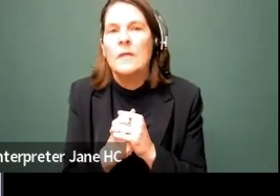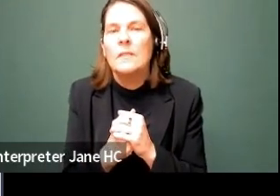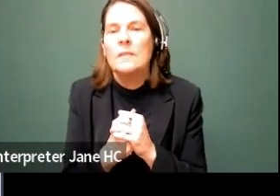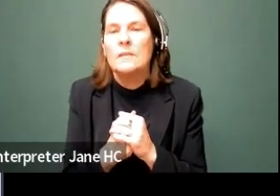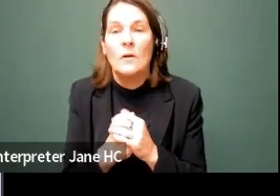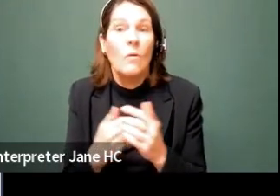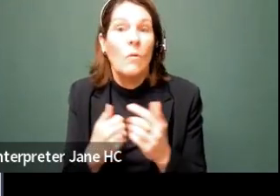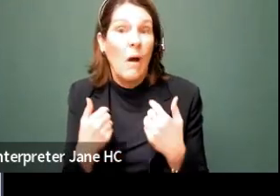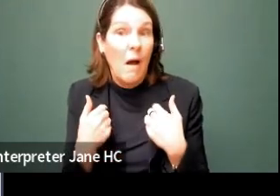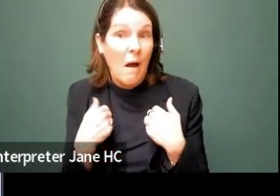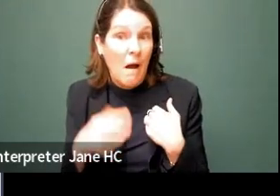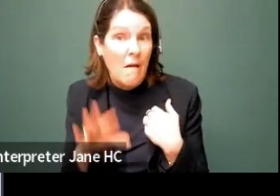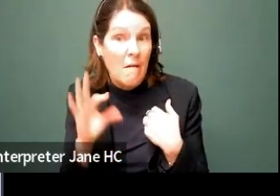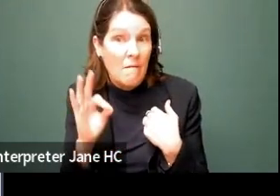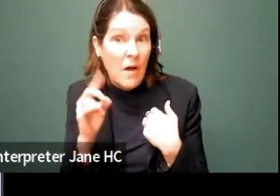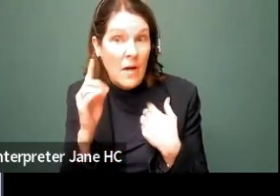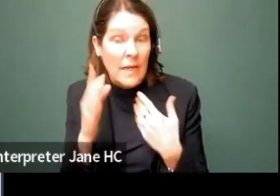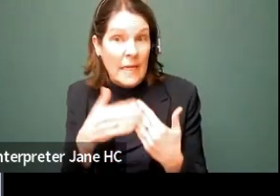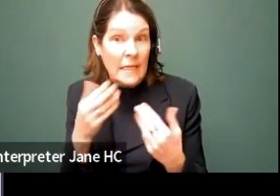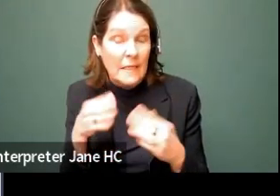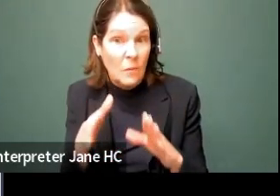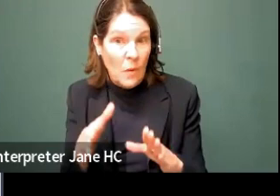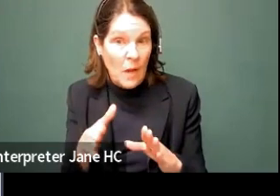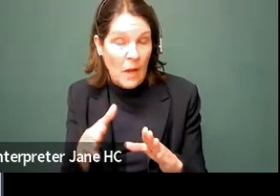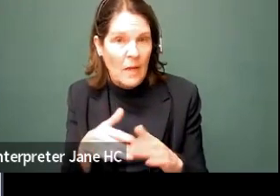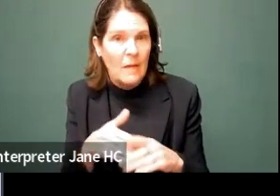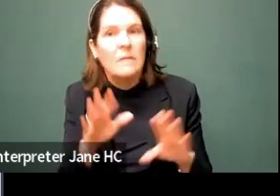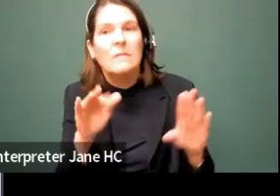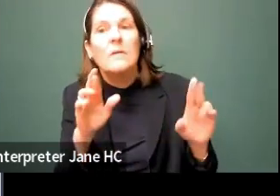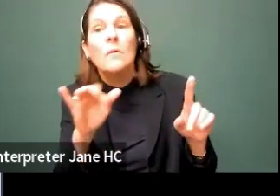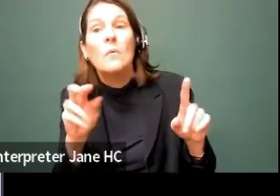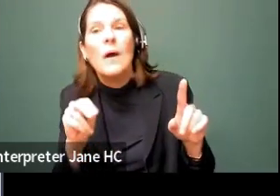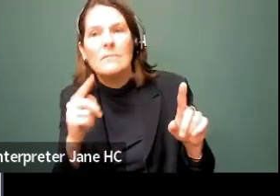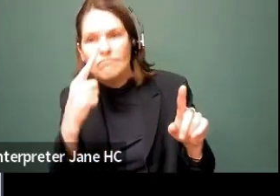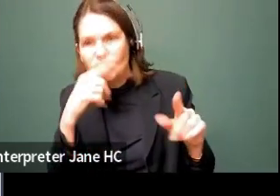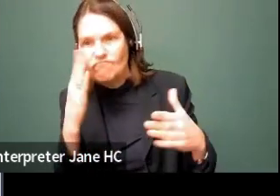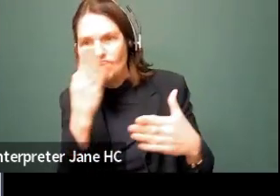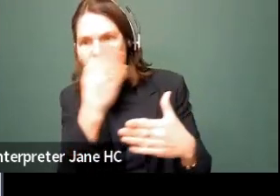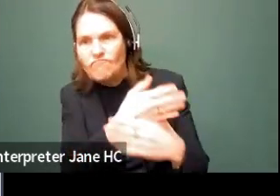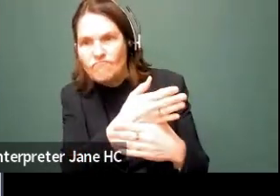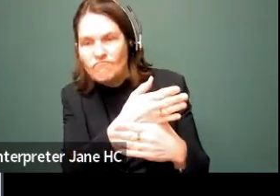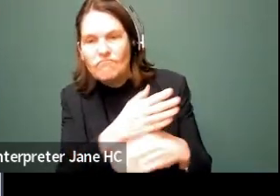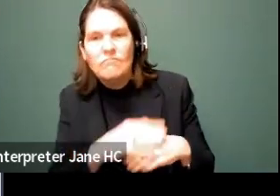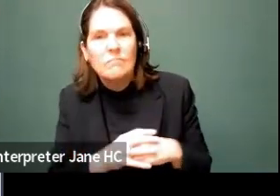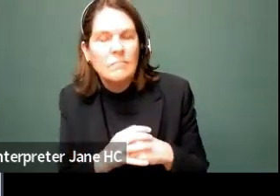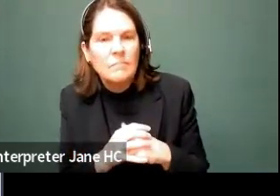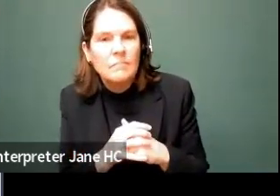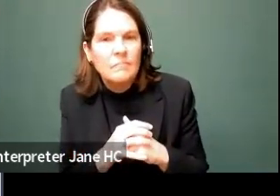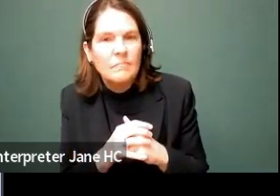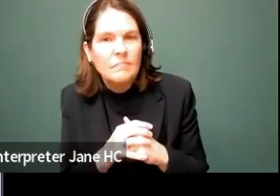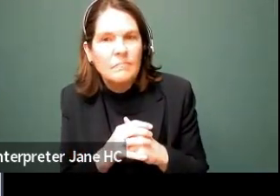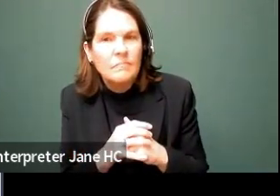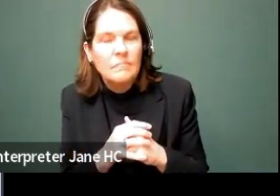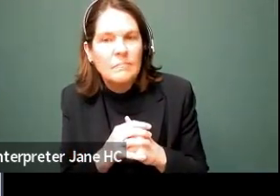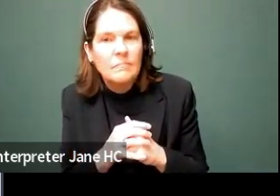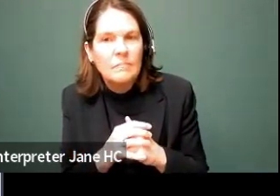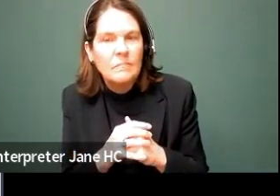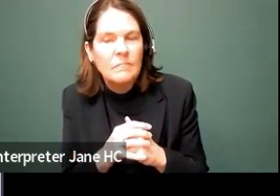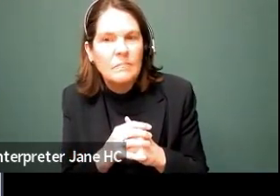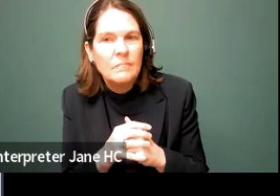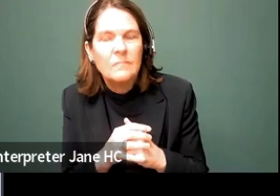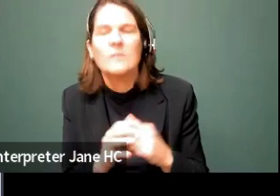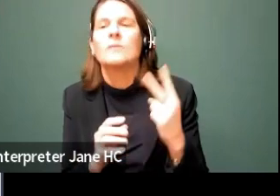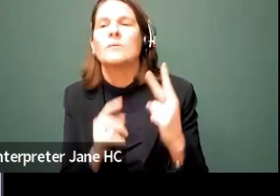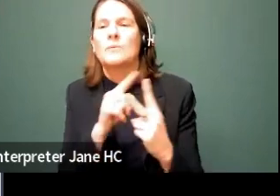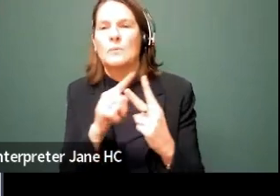I found Hey, Ryan, to, yes, can I interrupt you for 1 second? sure, Um, Two